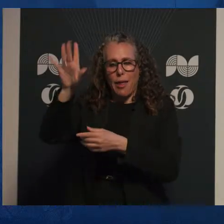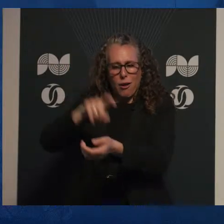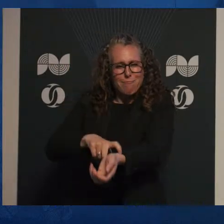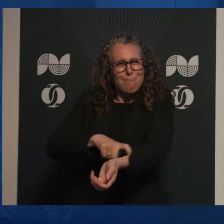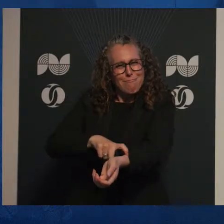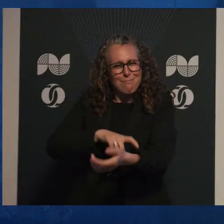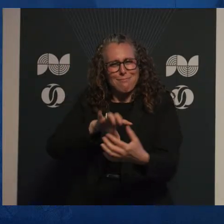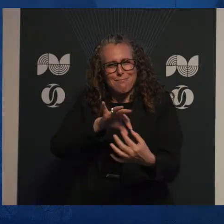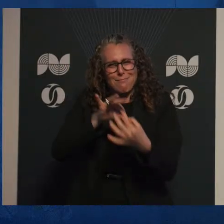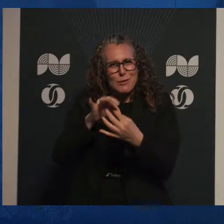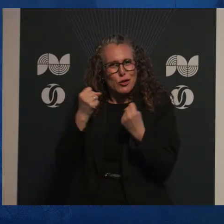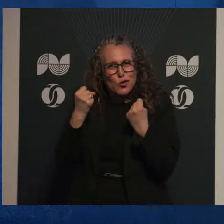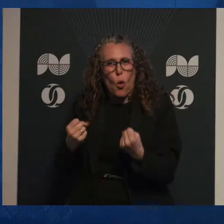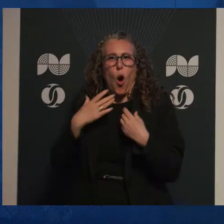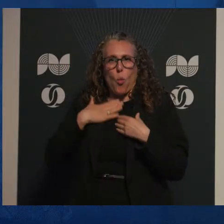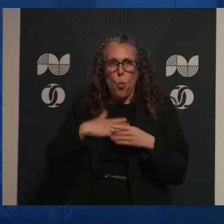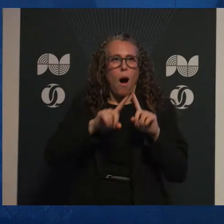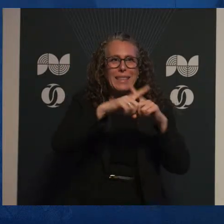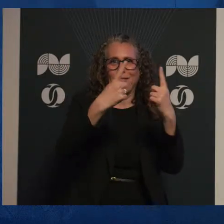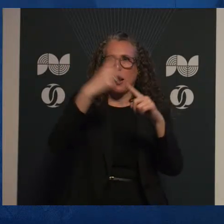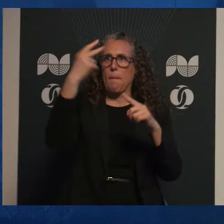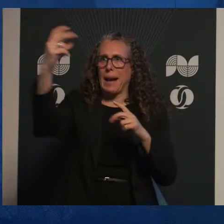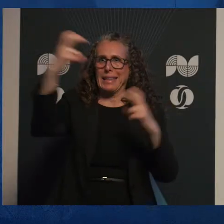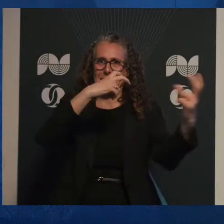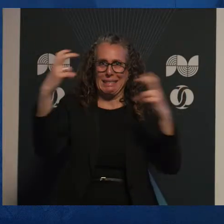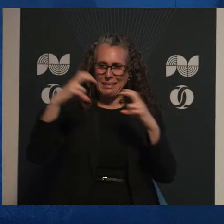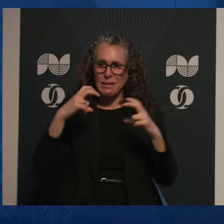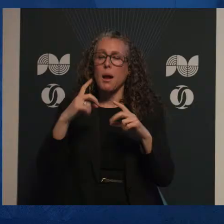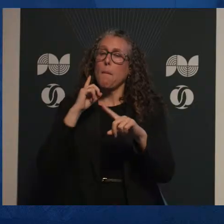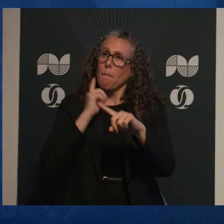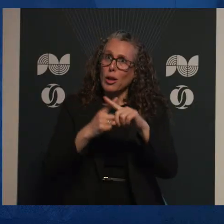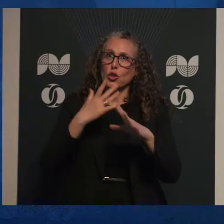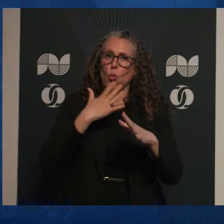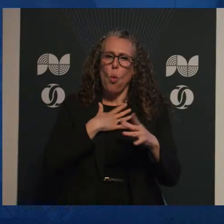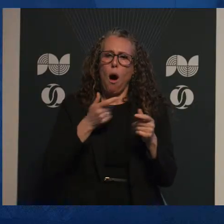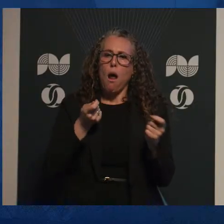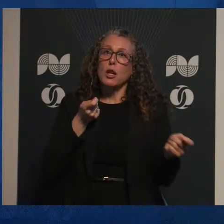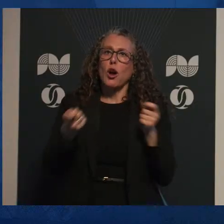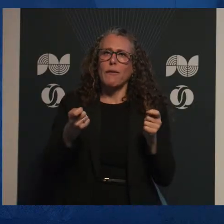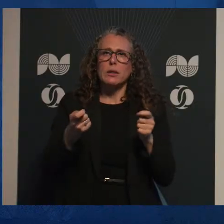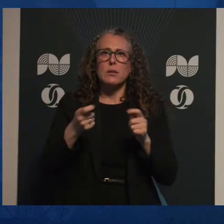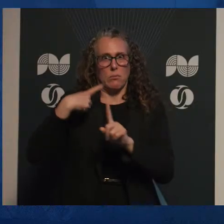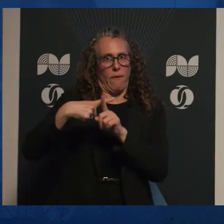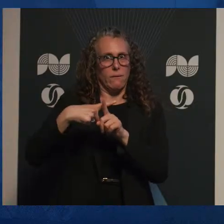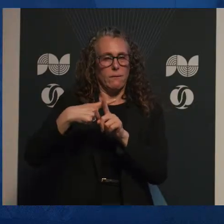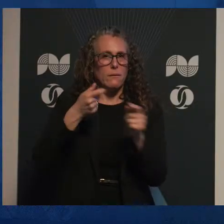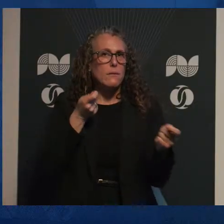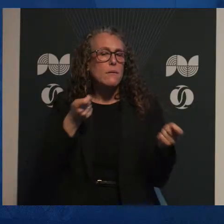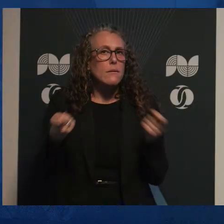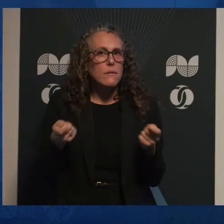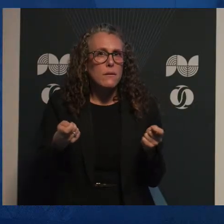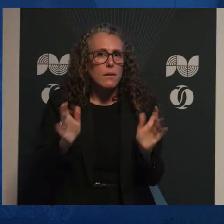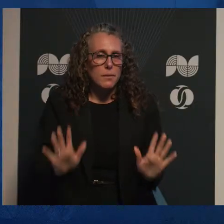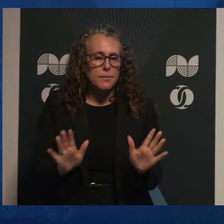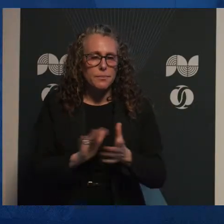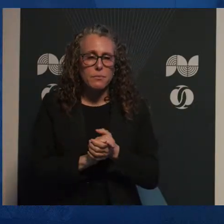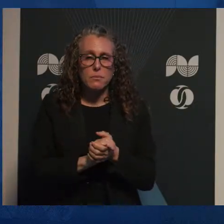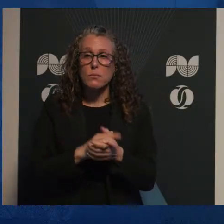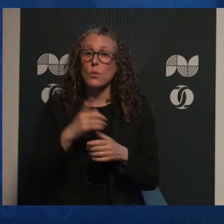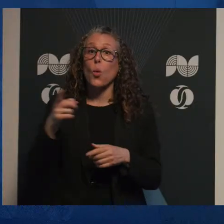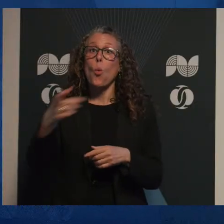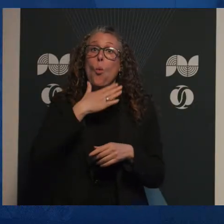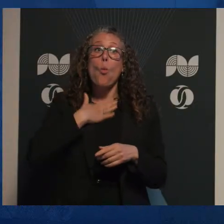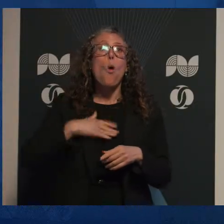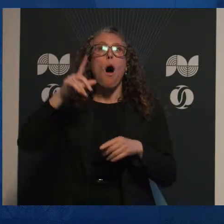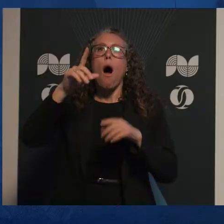well, combined with a focus on governance and good governance, because the reality is, if we want to attract private